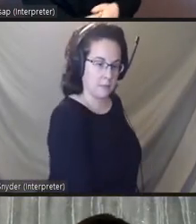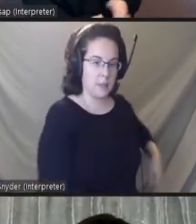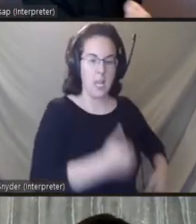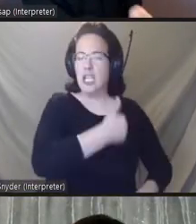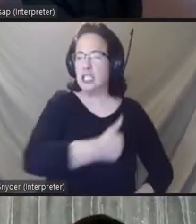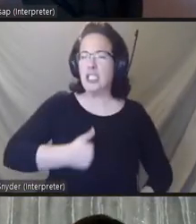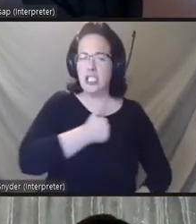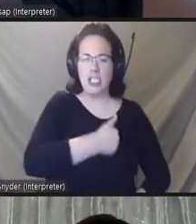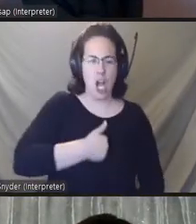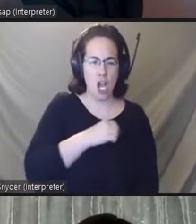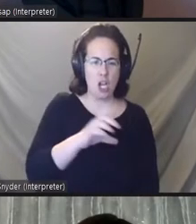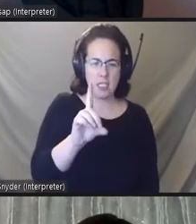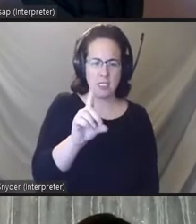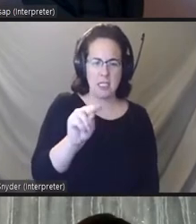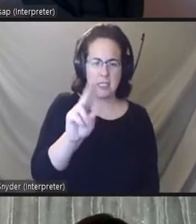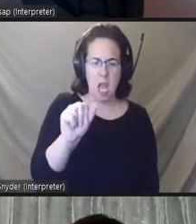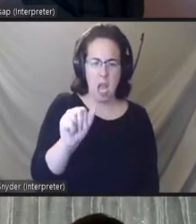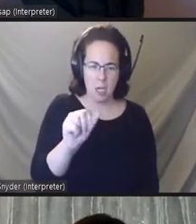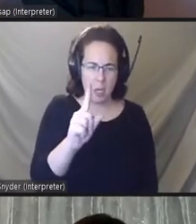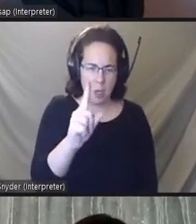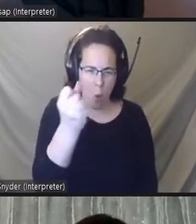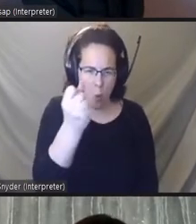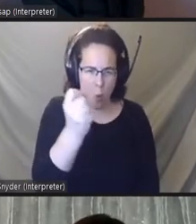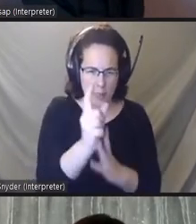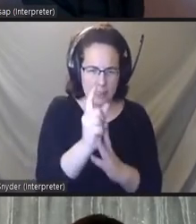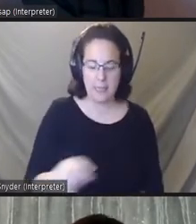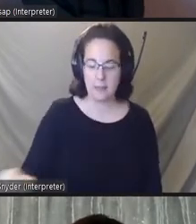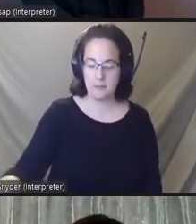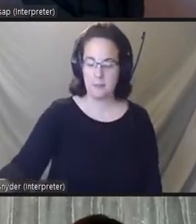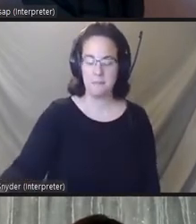Sorry, Donna, we'll get those up in just a sec. Okay.